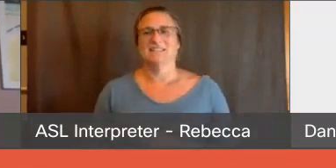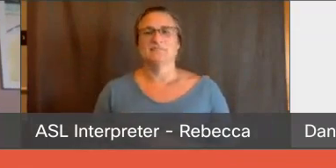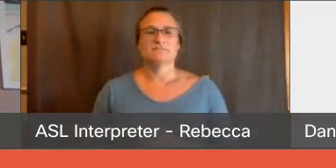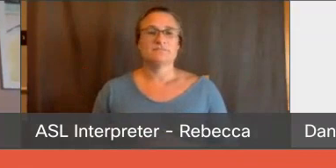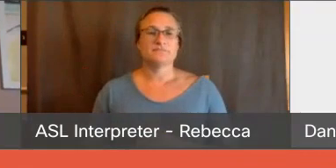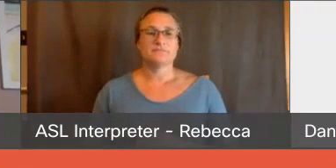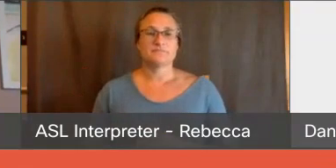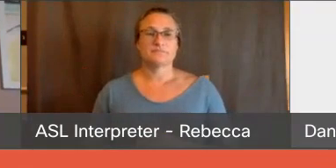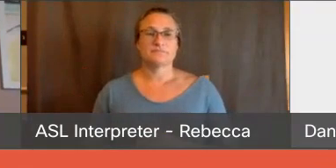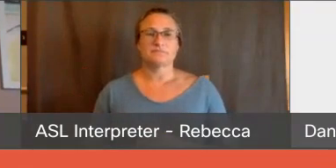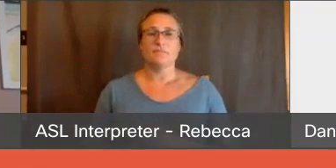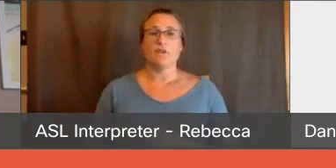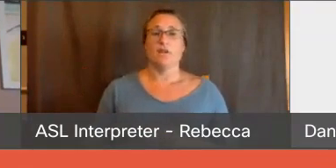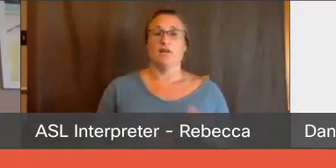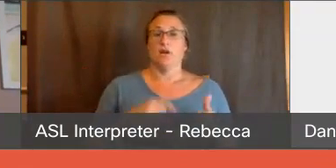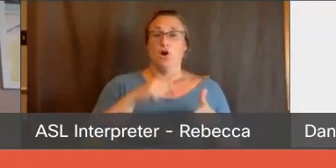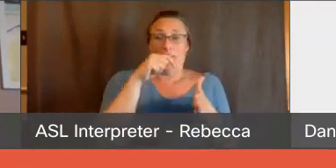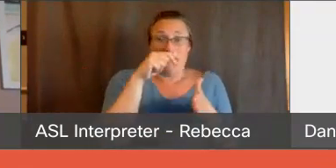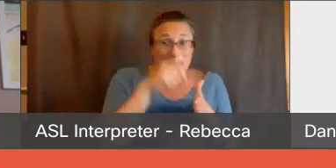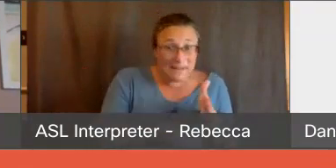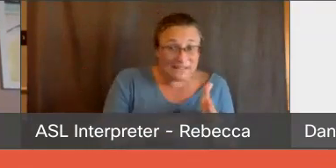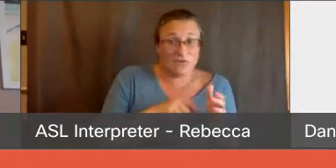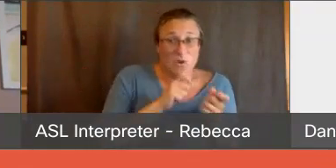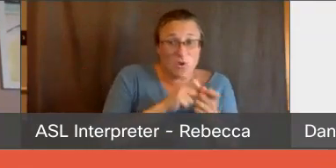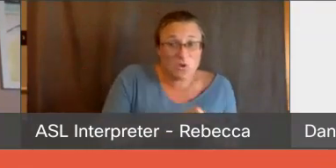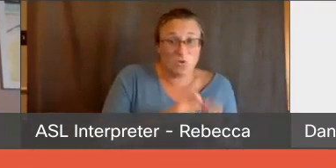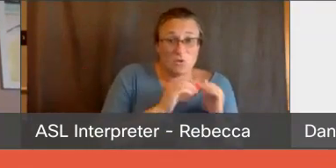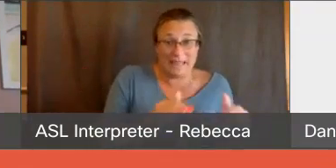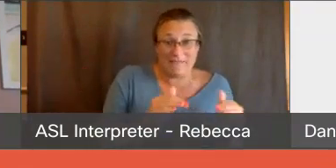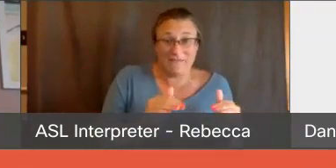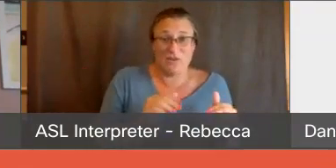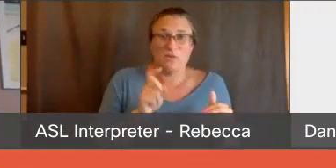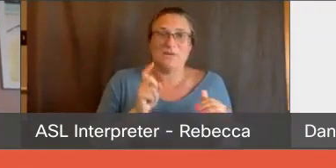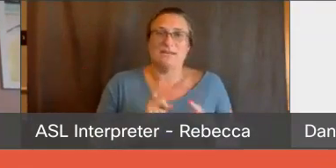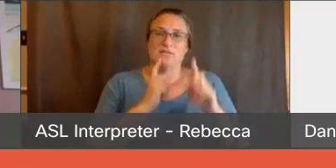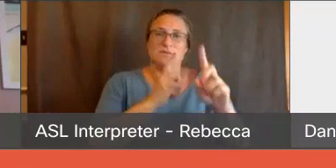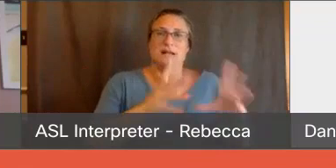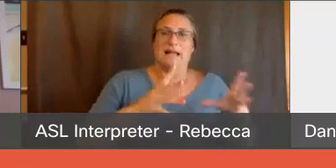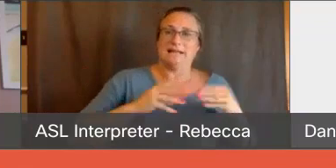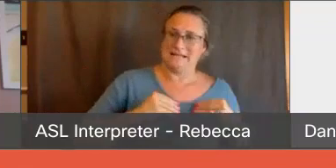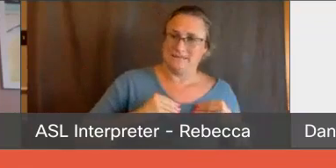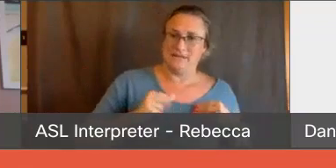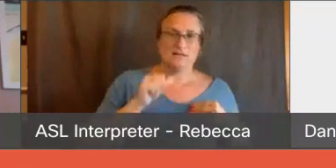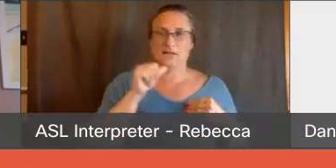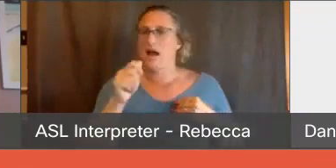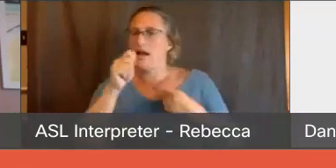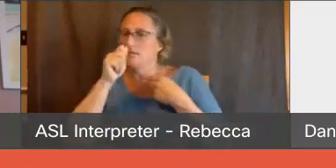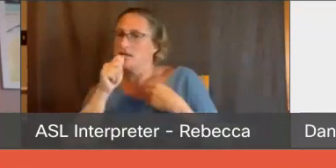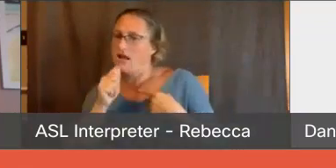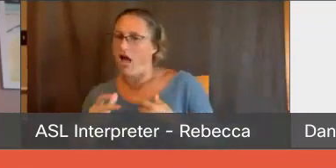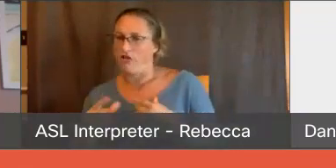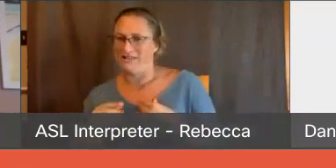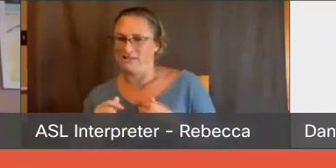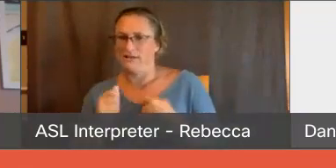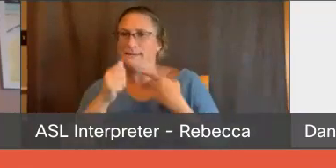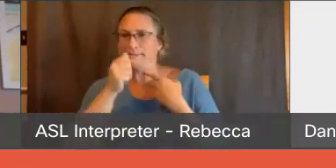On a micro level, I think it's important that we work towards acceptance, not tolerance. Tolerance implies that you